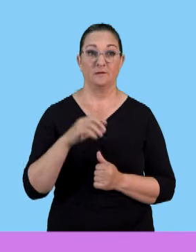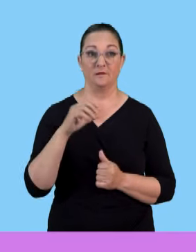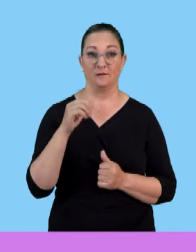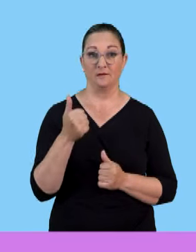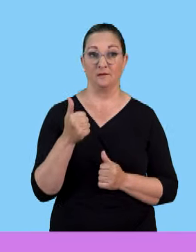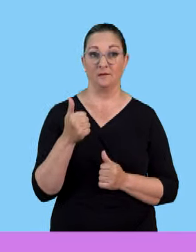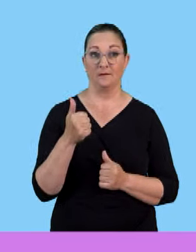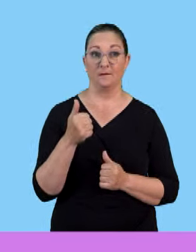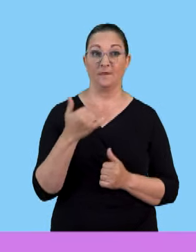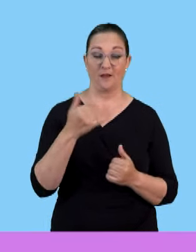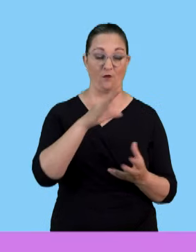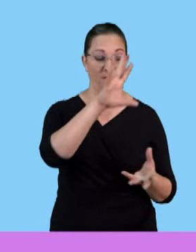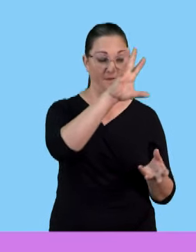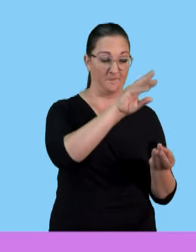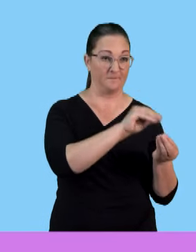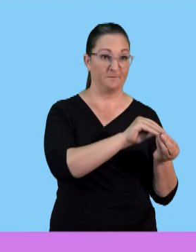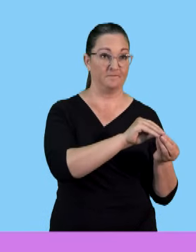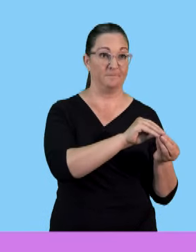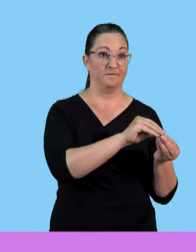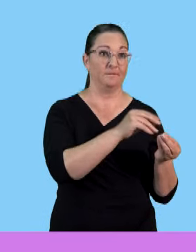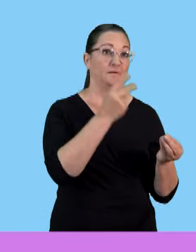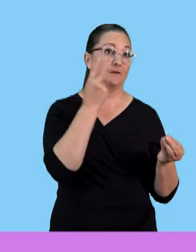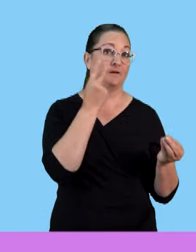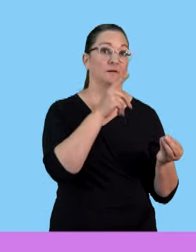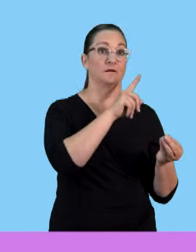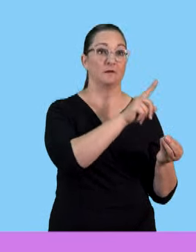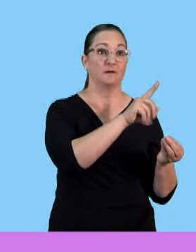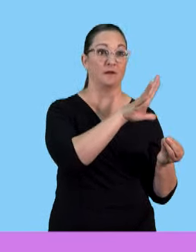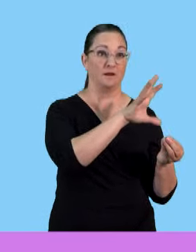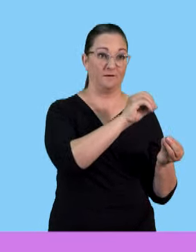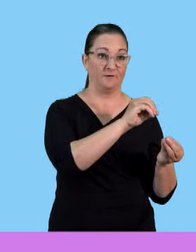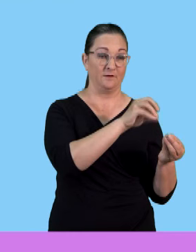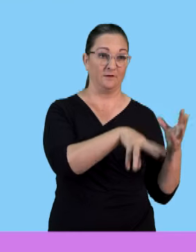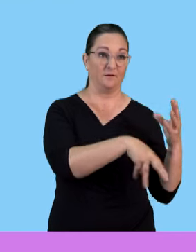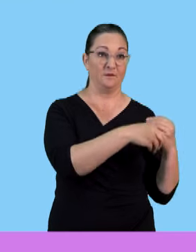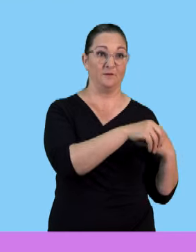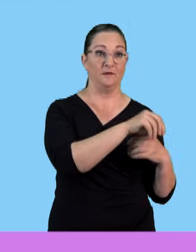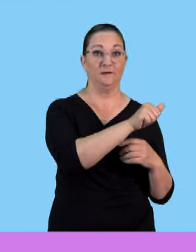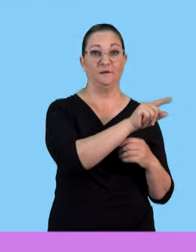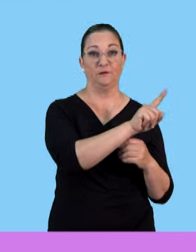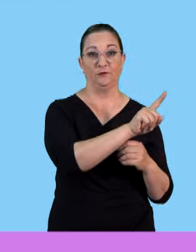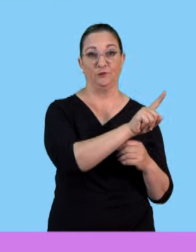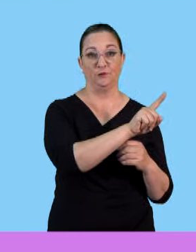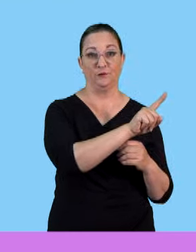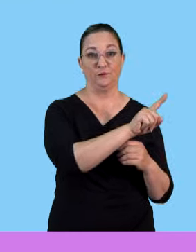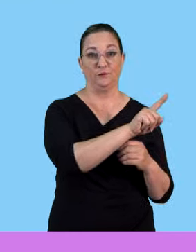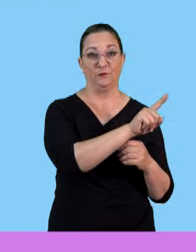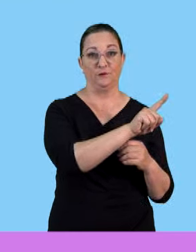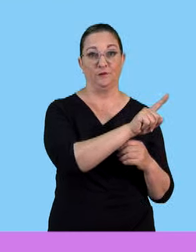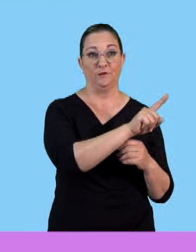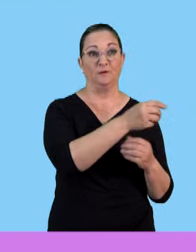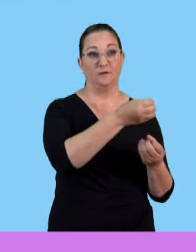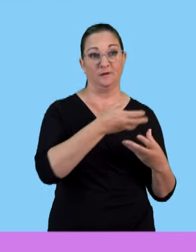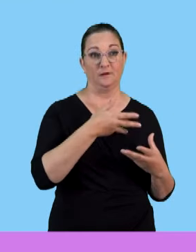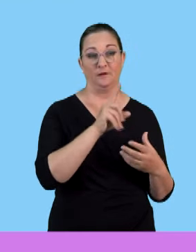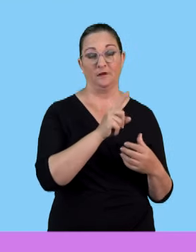92.50. Then we're adding these two. So we have 150 plus 61. So they